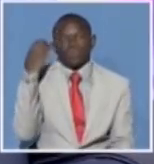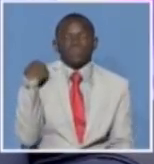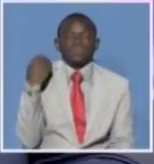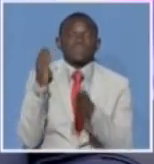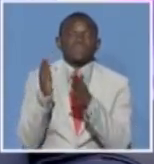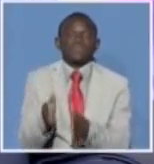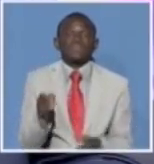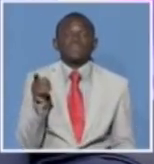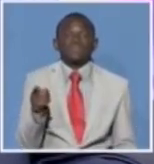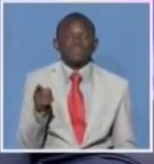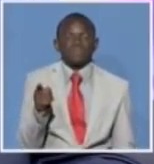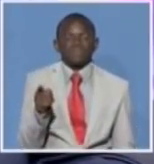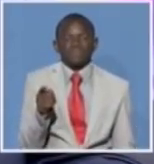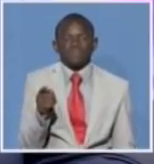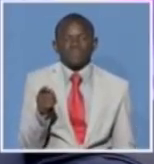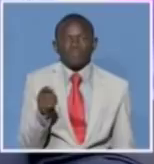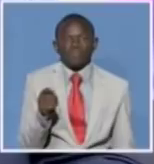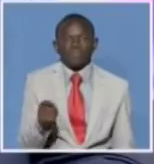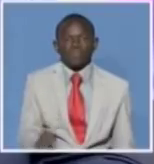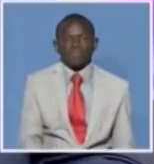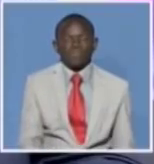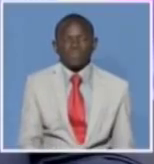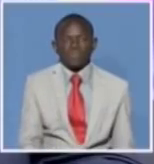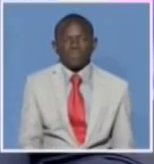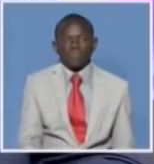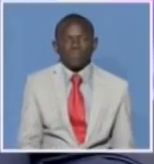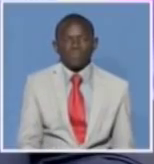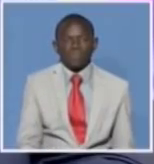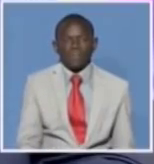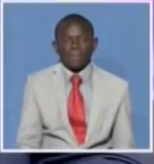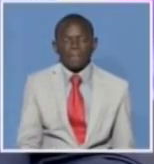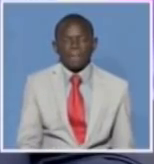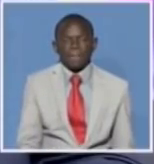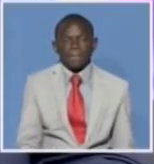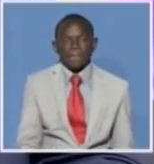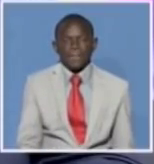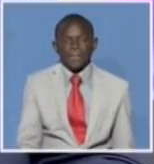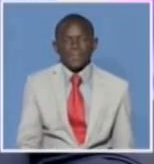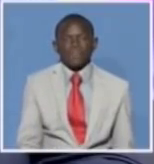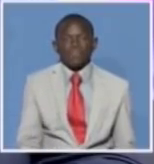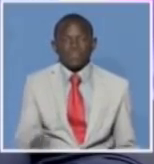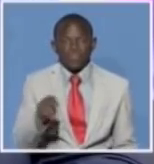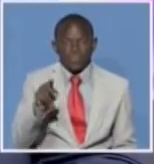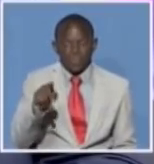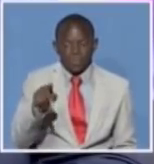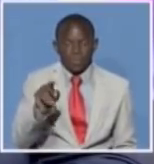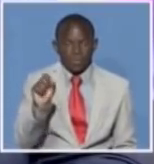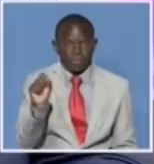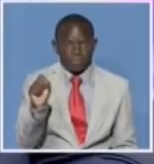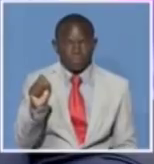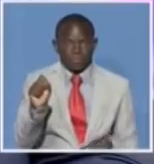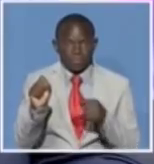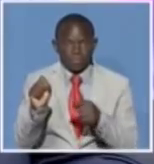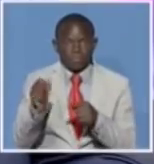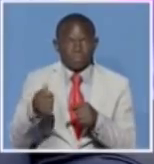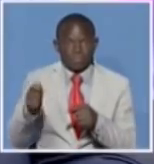this happens, if, as it were, it is found that the controlling officer or any other